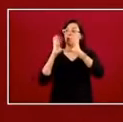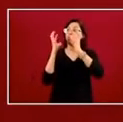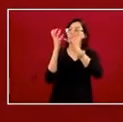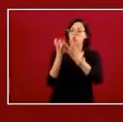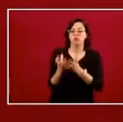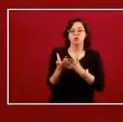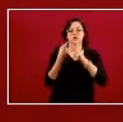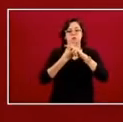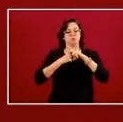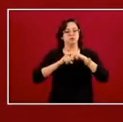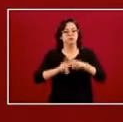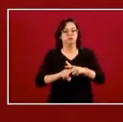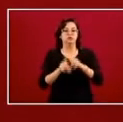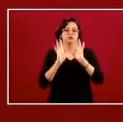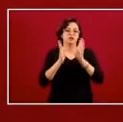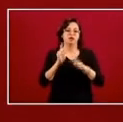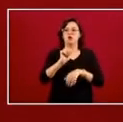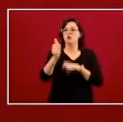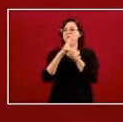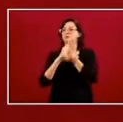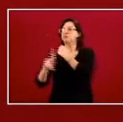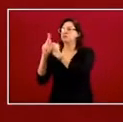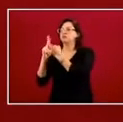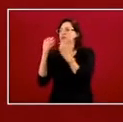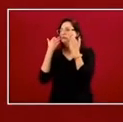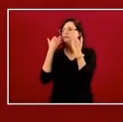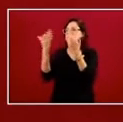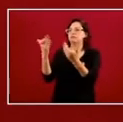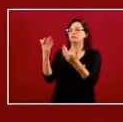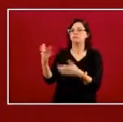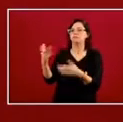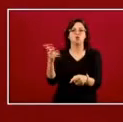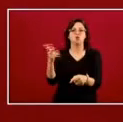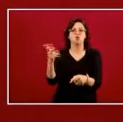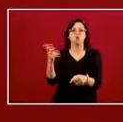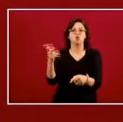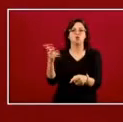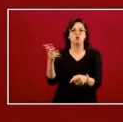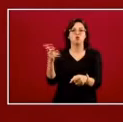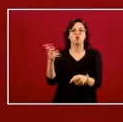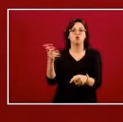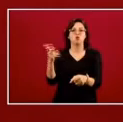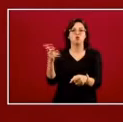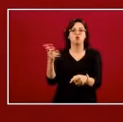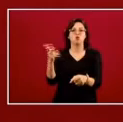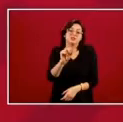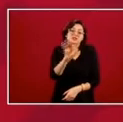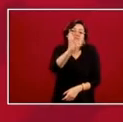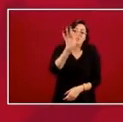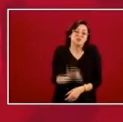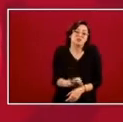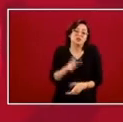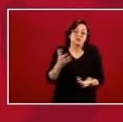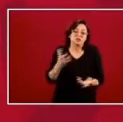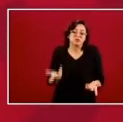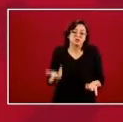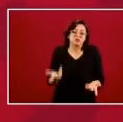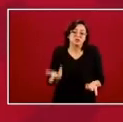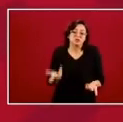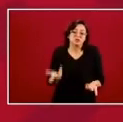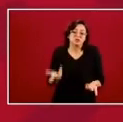units, because we've seen what has happened in other countries. 80% of